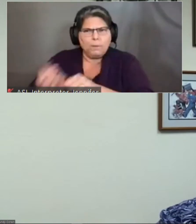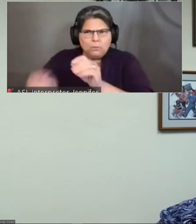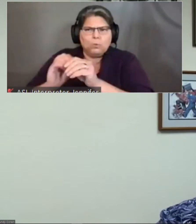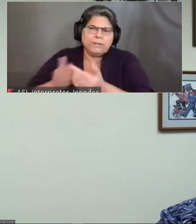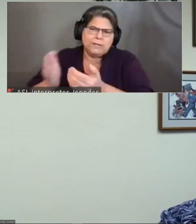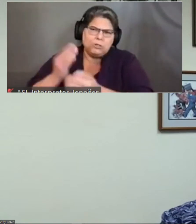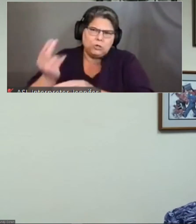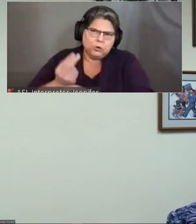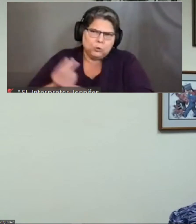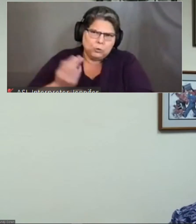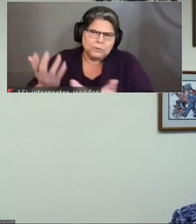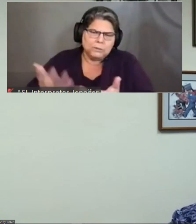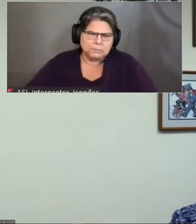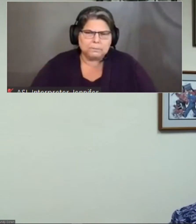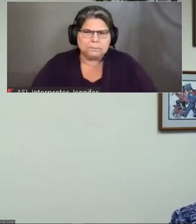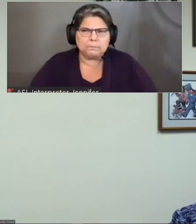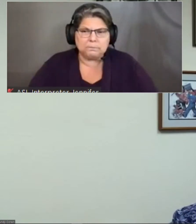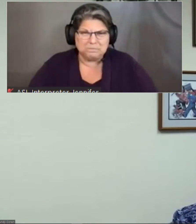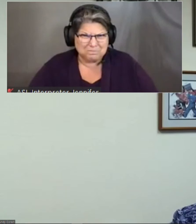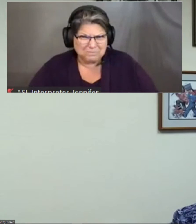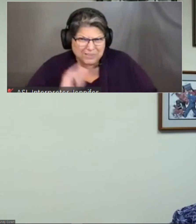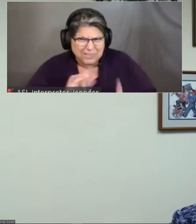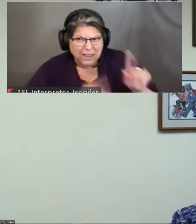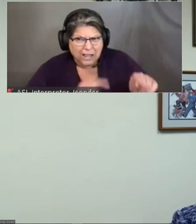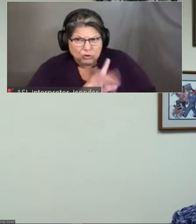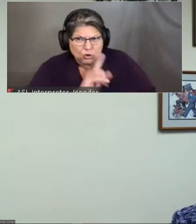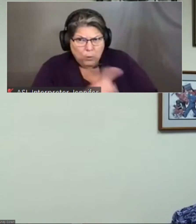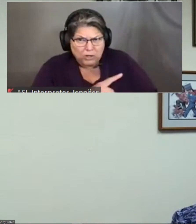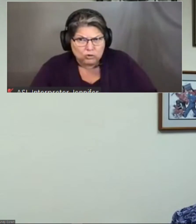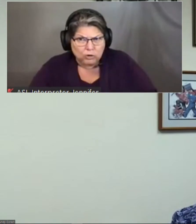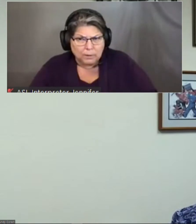and much more functional. Does that help answer your question, Lisa?